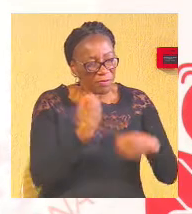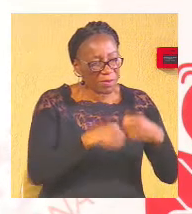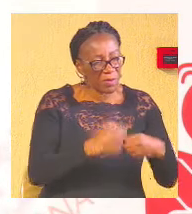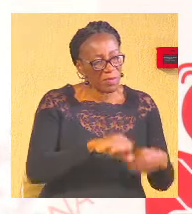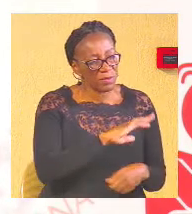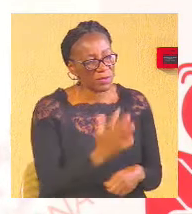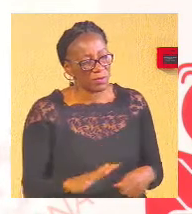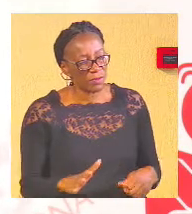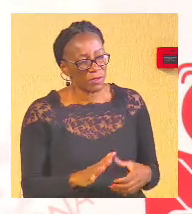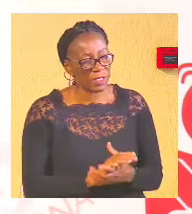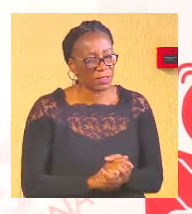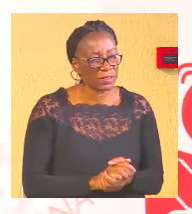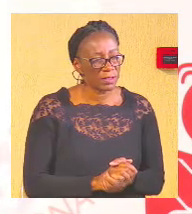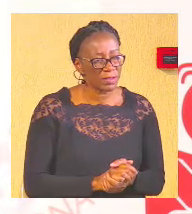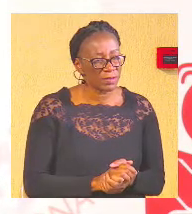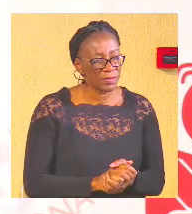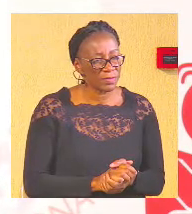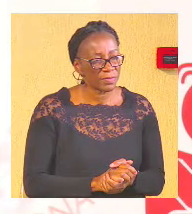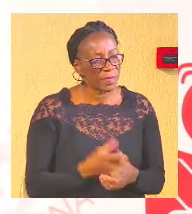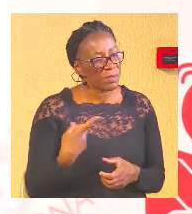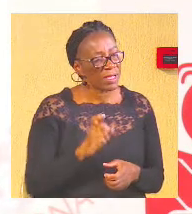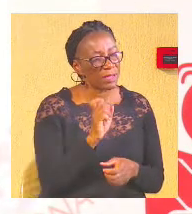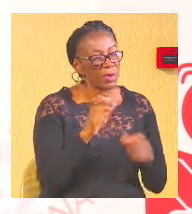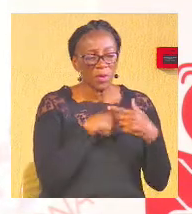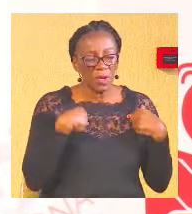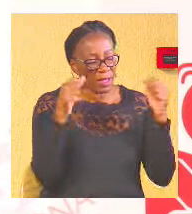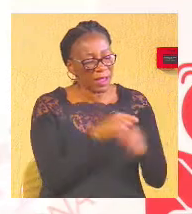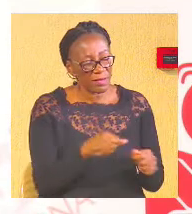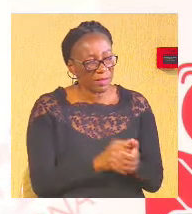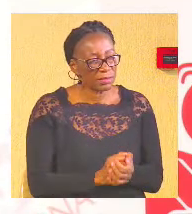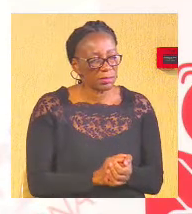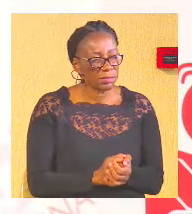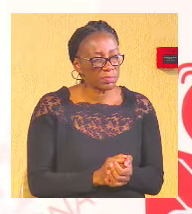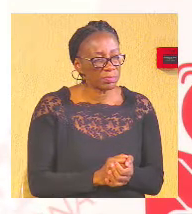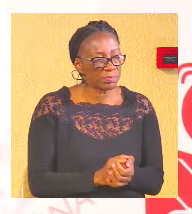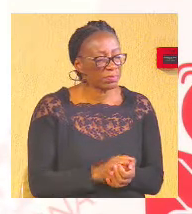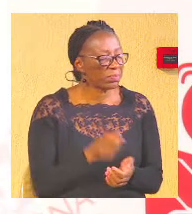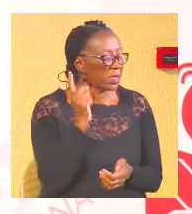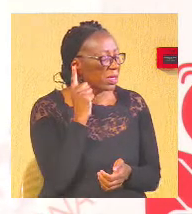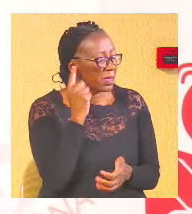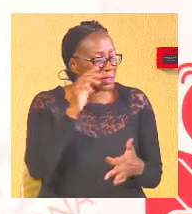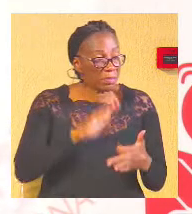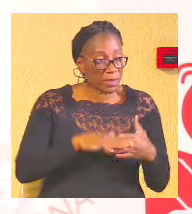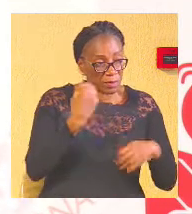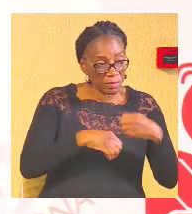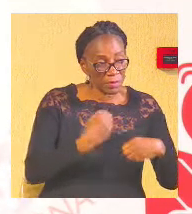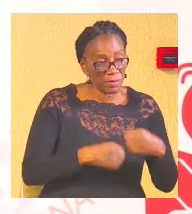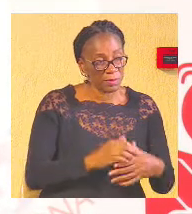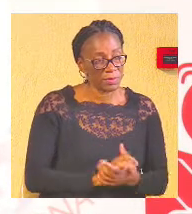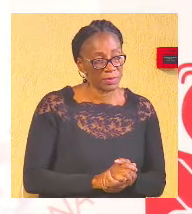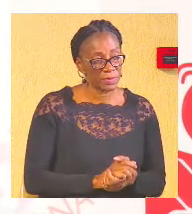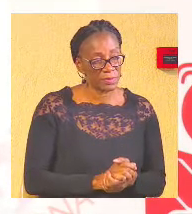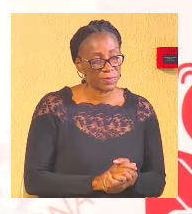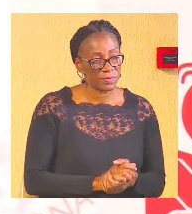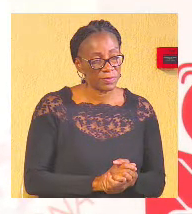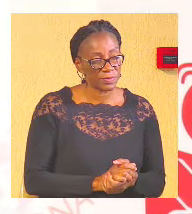But obviously, that bill is still to come to us at the end of the situation. But what we have done in